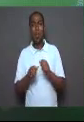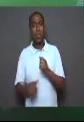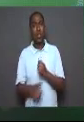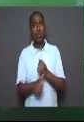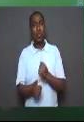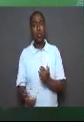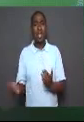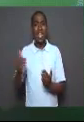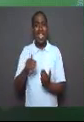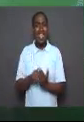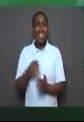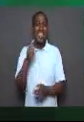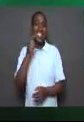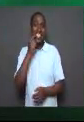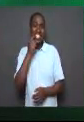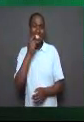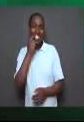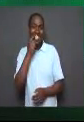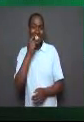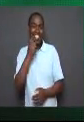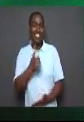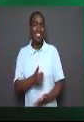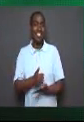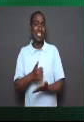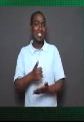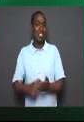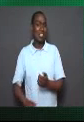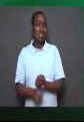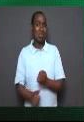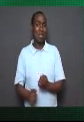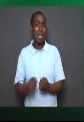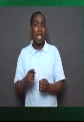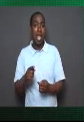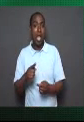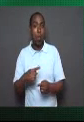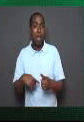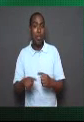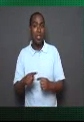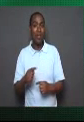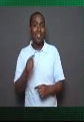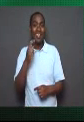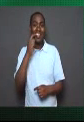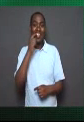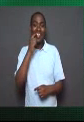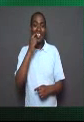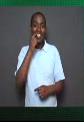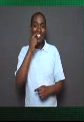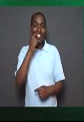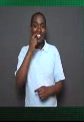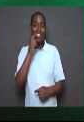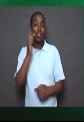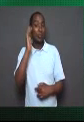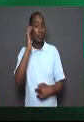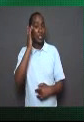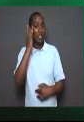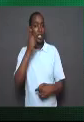can also affect the gums. This causes periodontal disease, which makes the